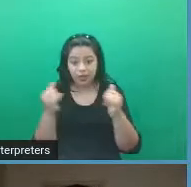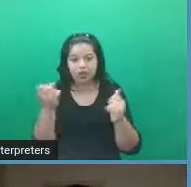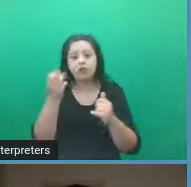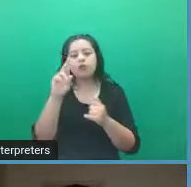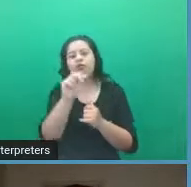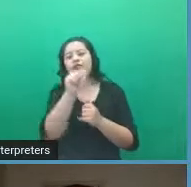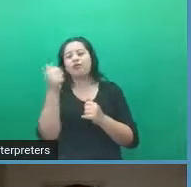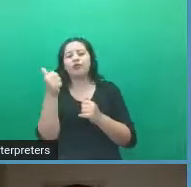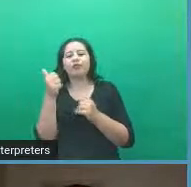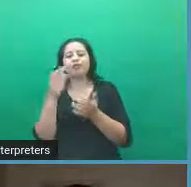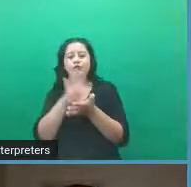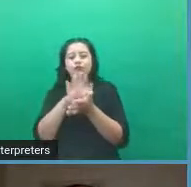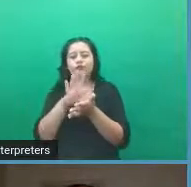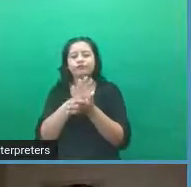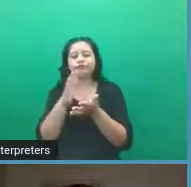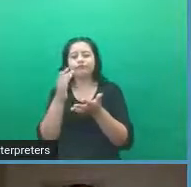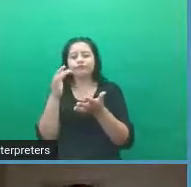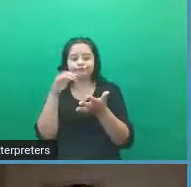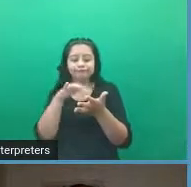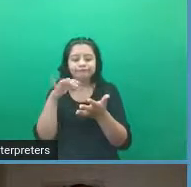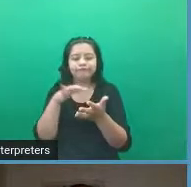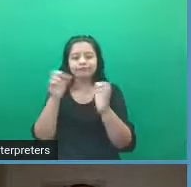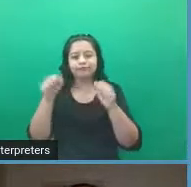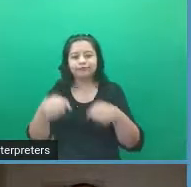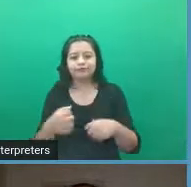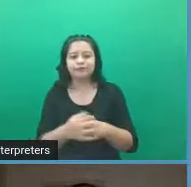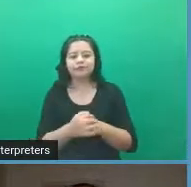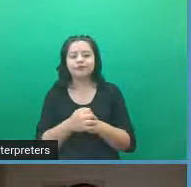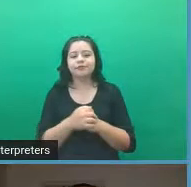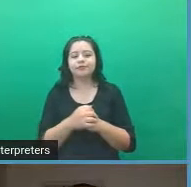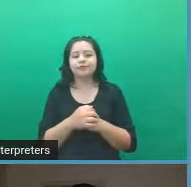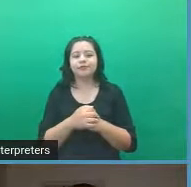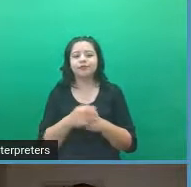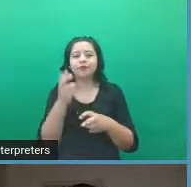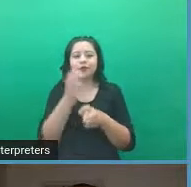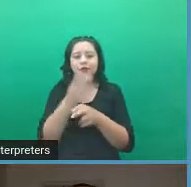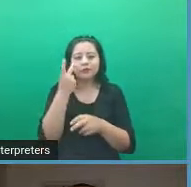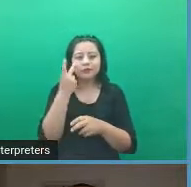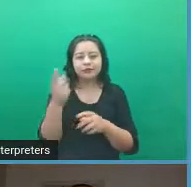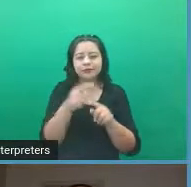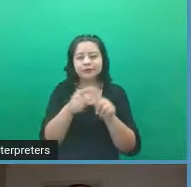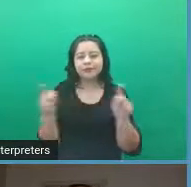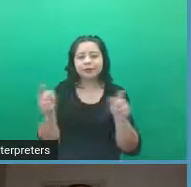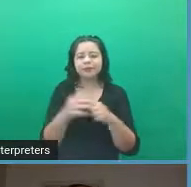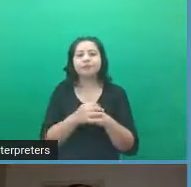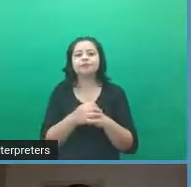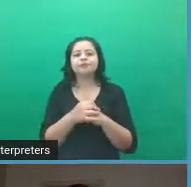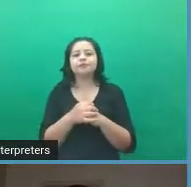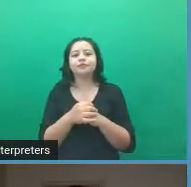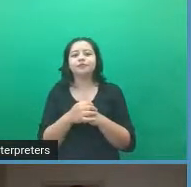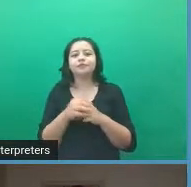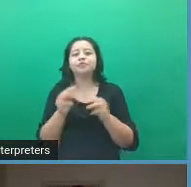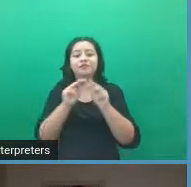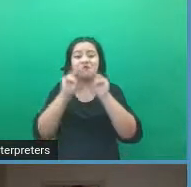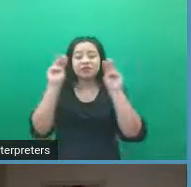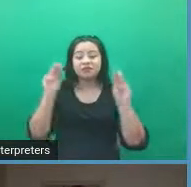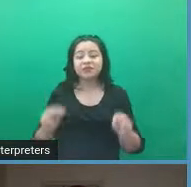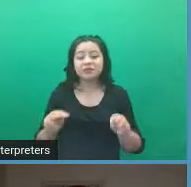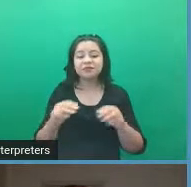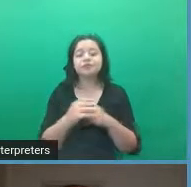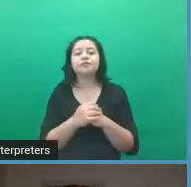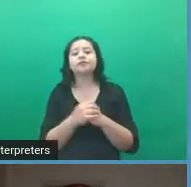put together. So a lot more flexibility. This may be hard to see, but the SoCal Museums and Cultural